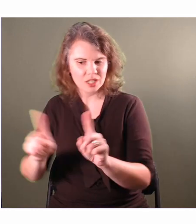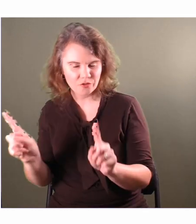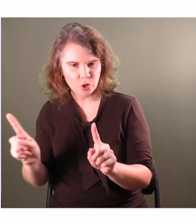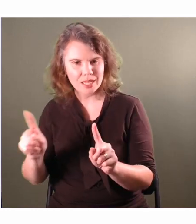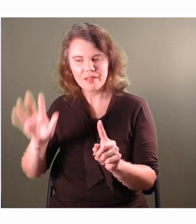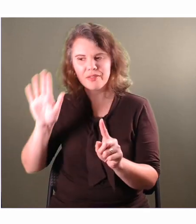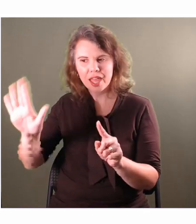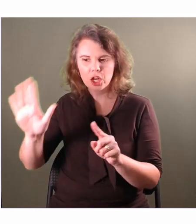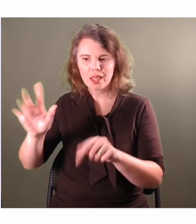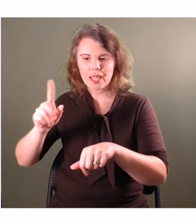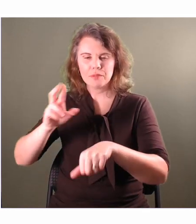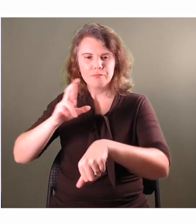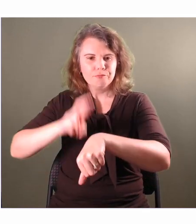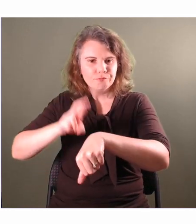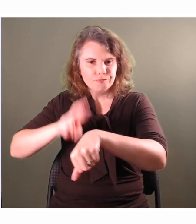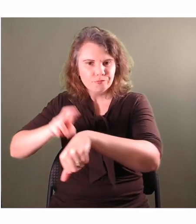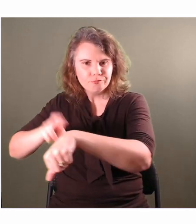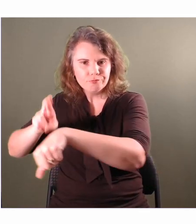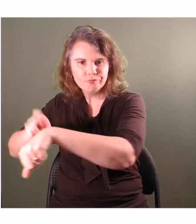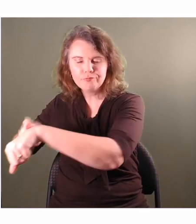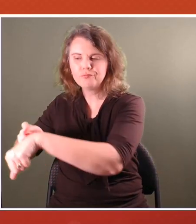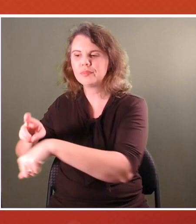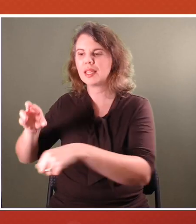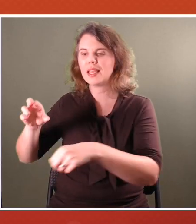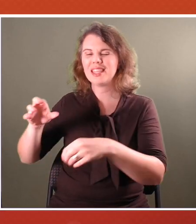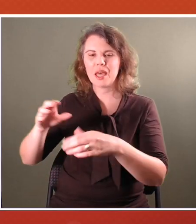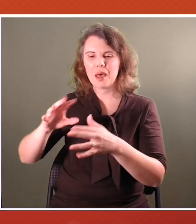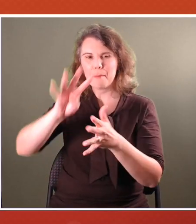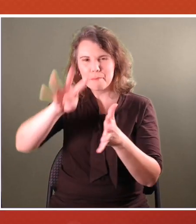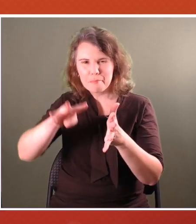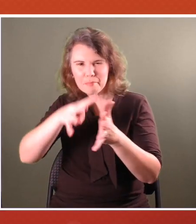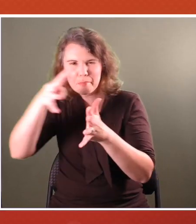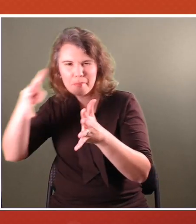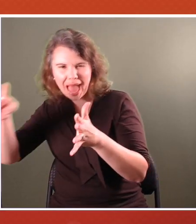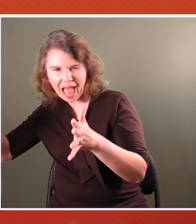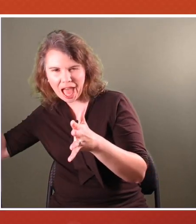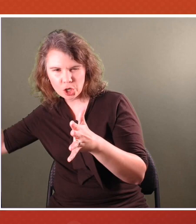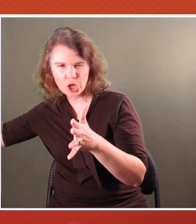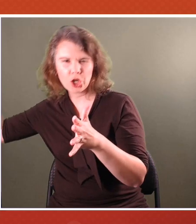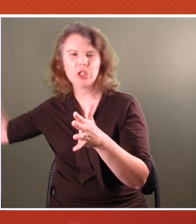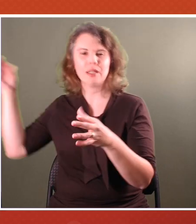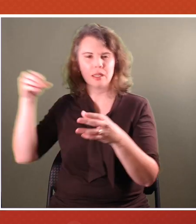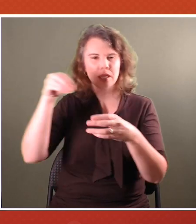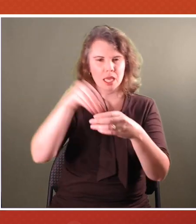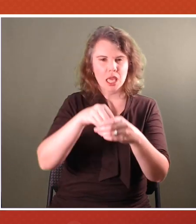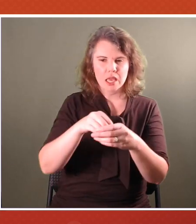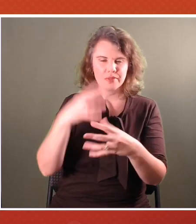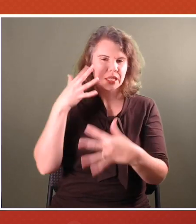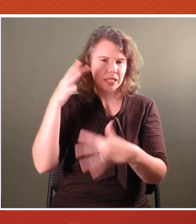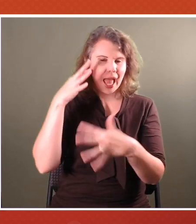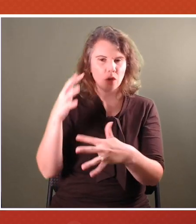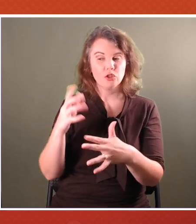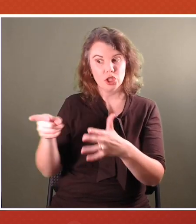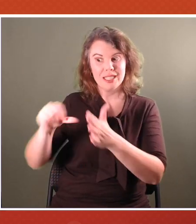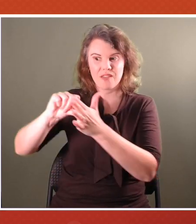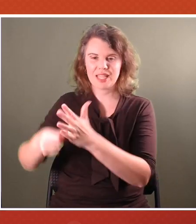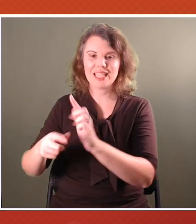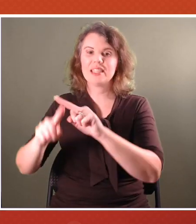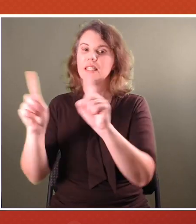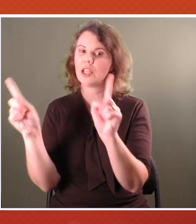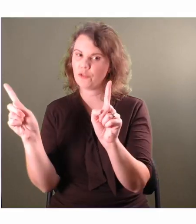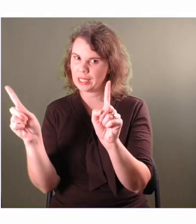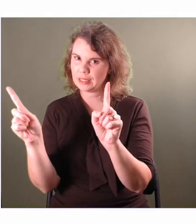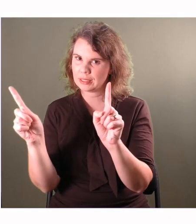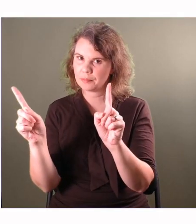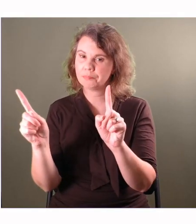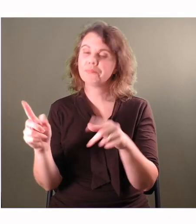different patterning of the sounds in the same way that different music has different sounds. So she's emphasizing the differences between languages.